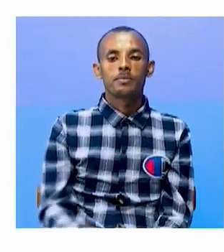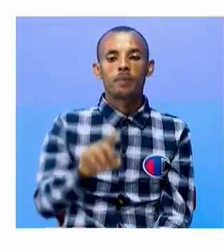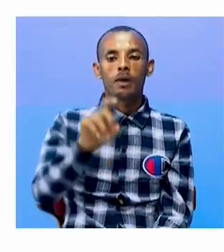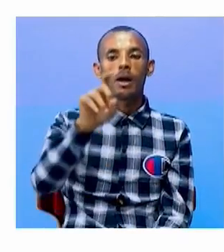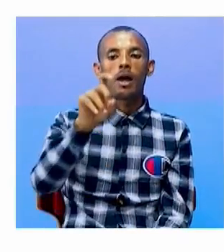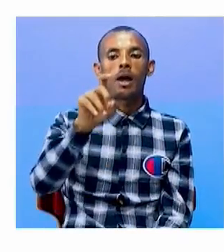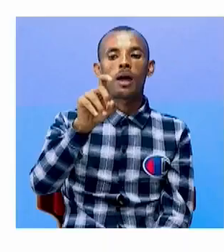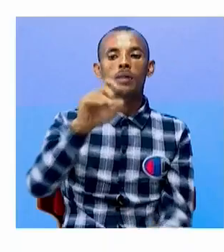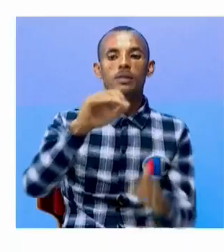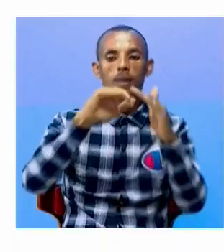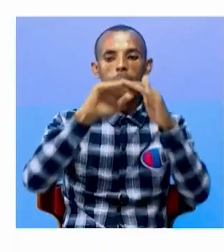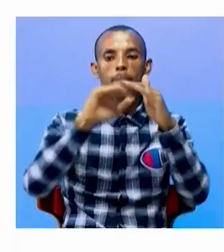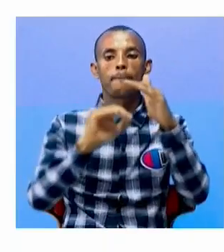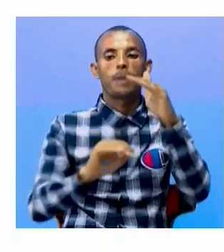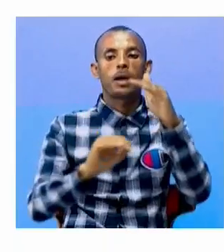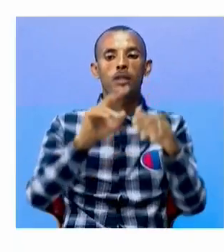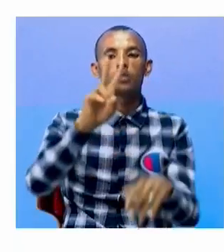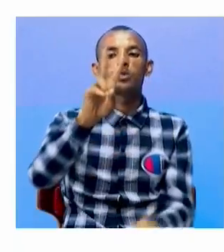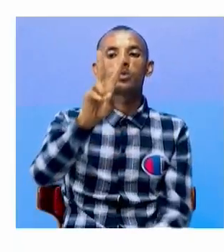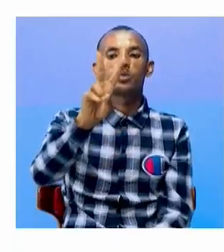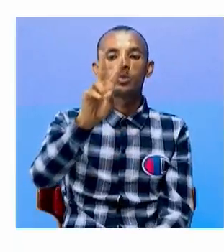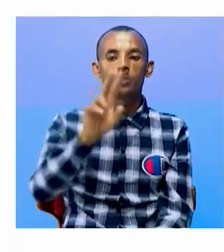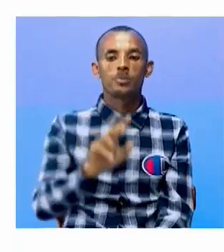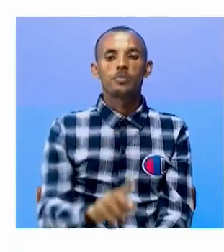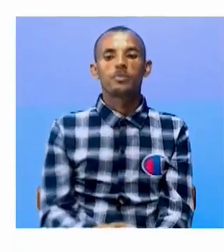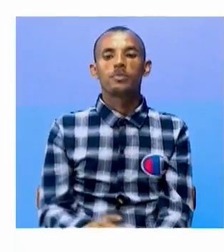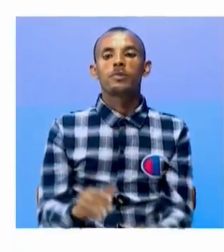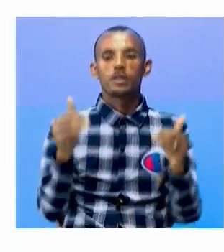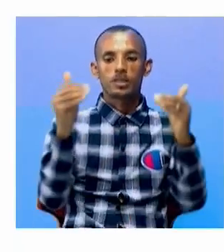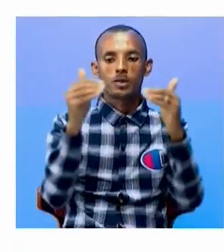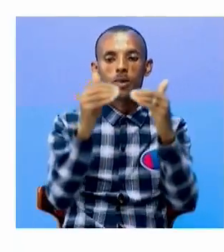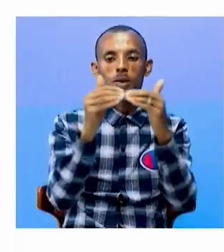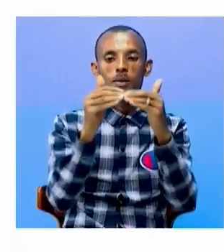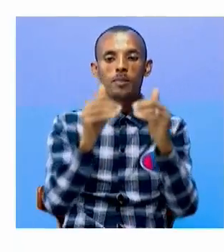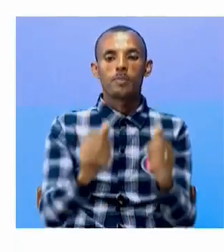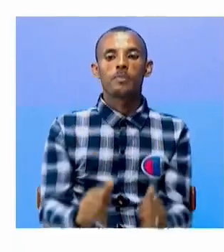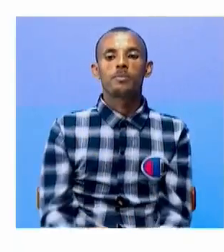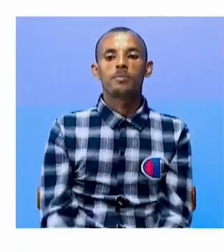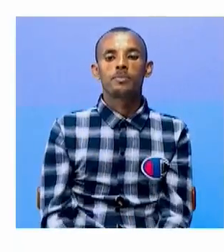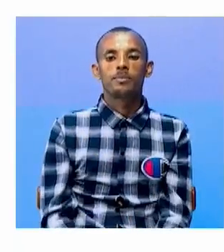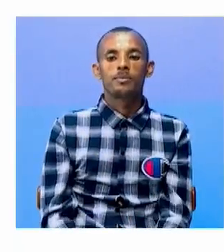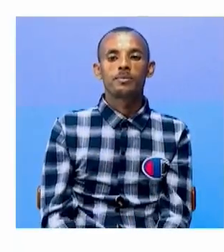x minus 2 is equal to